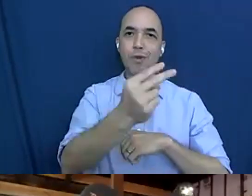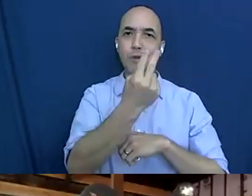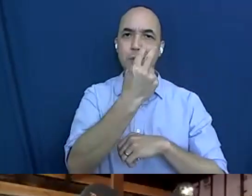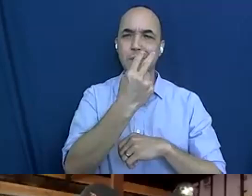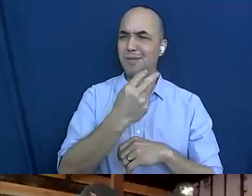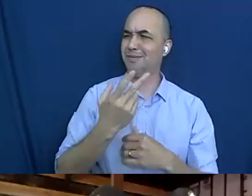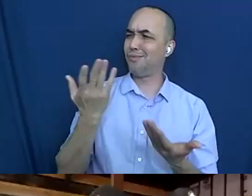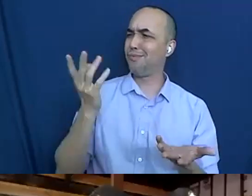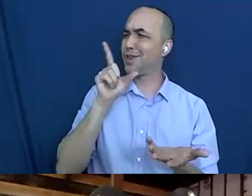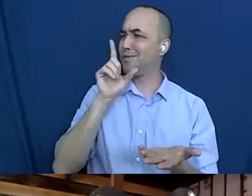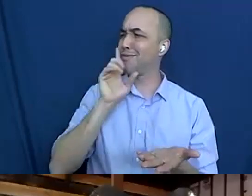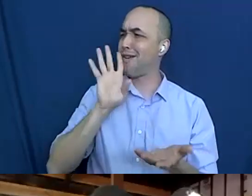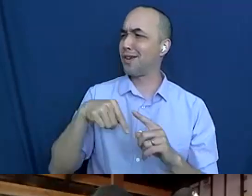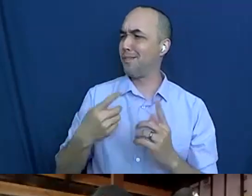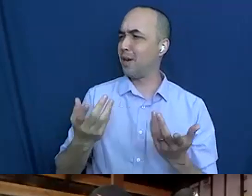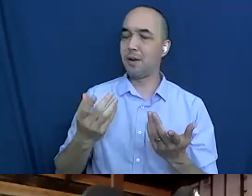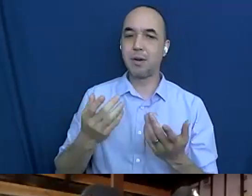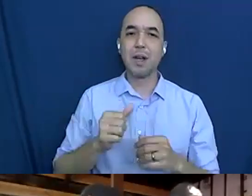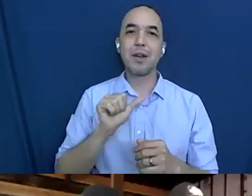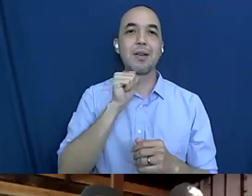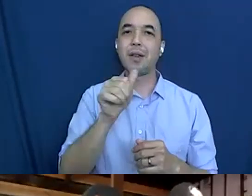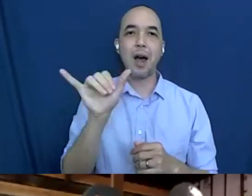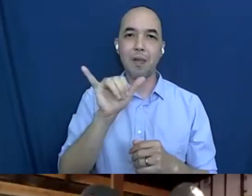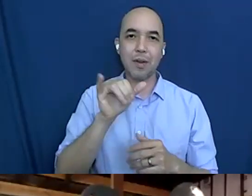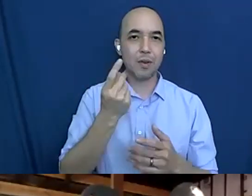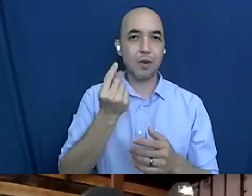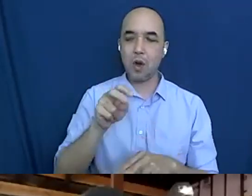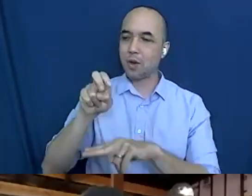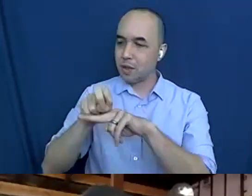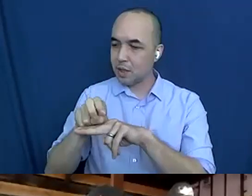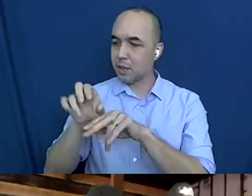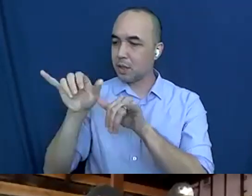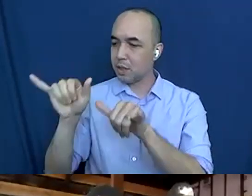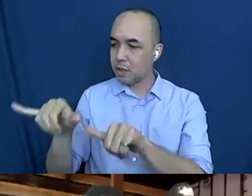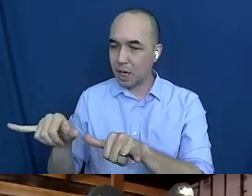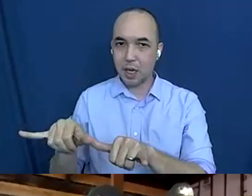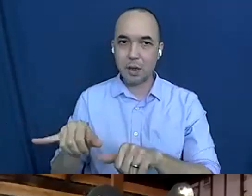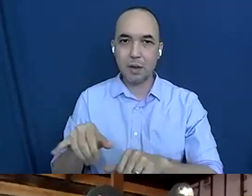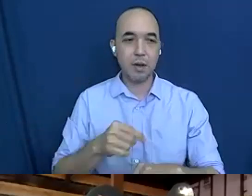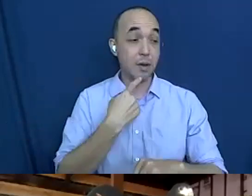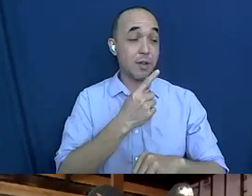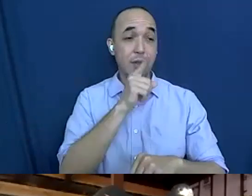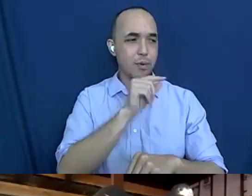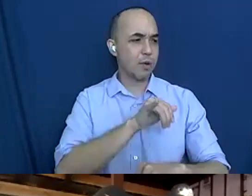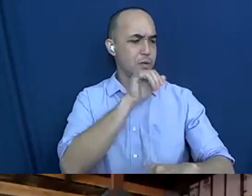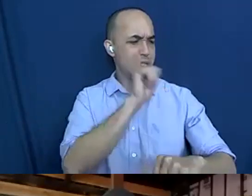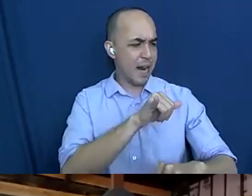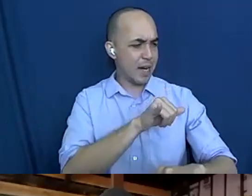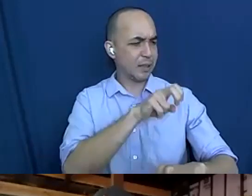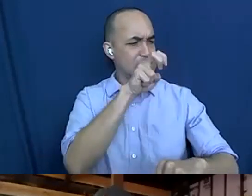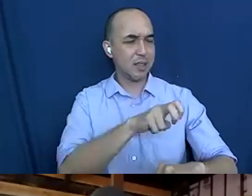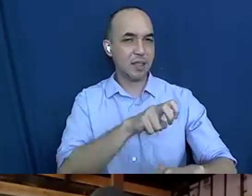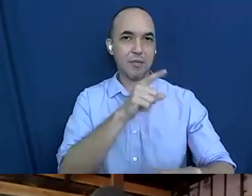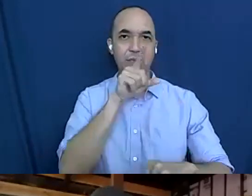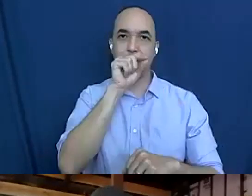talking about. It's not like you said, you domesticate a dog, sit, stay. You sit, stay, the bird has no idea. So if it's doing something